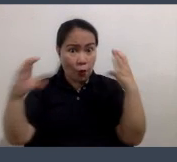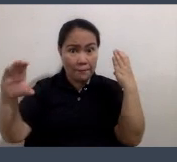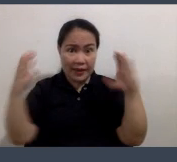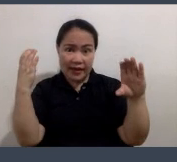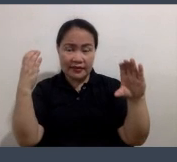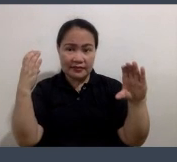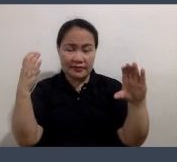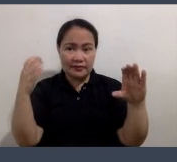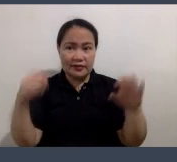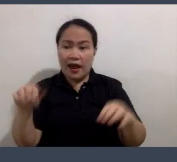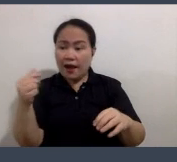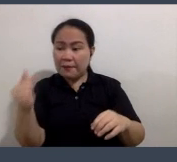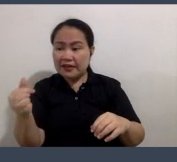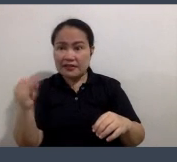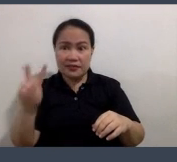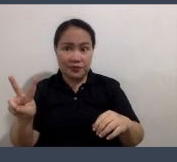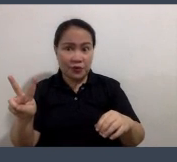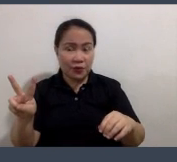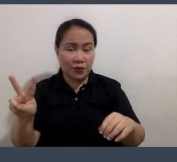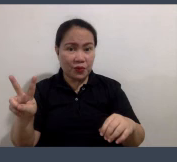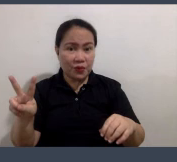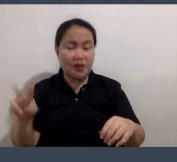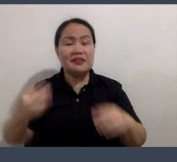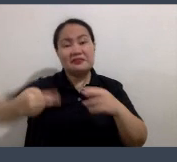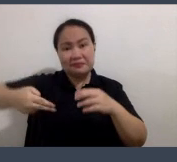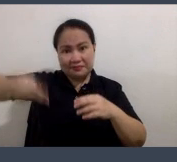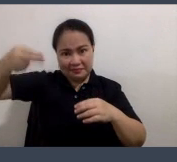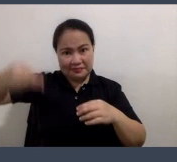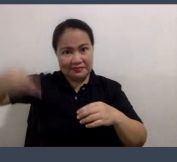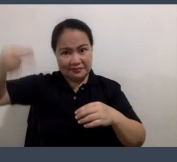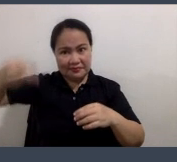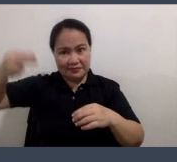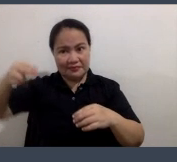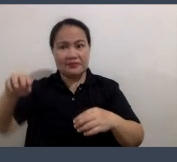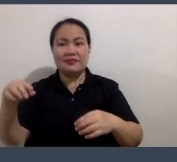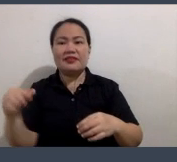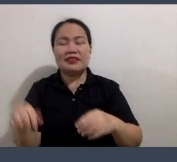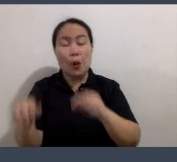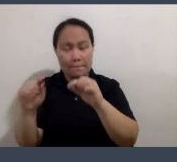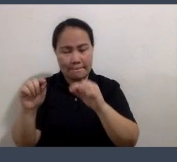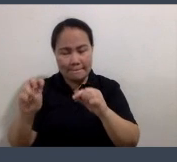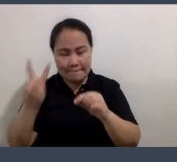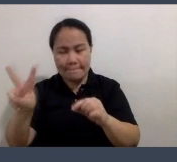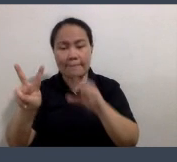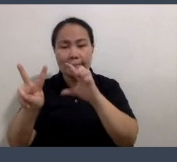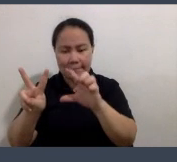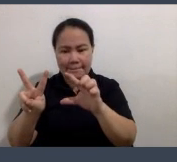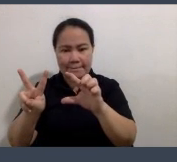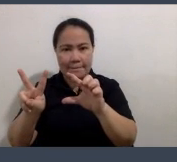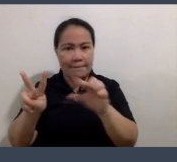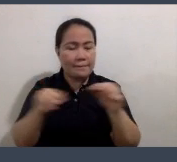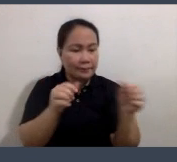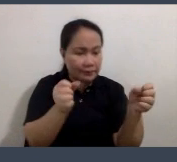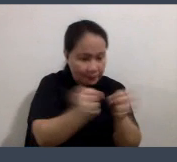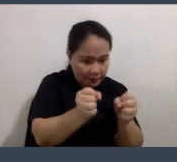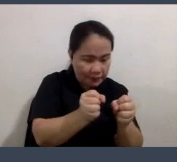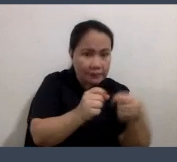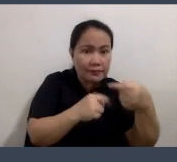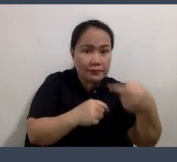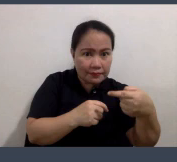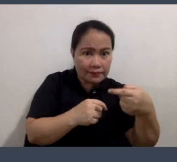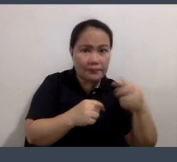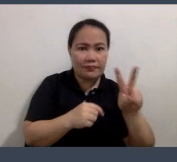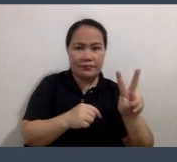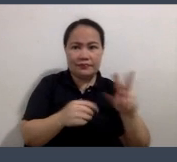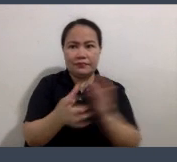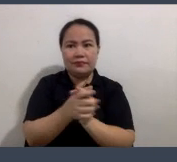compare positive 2 and negative 2, ano ang mas mataas? Siyempre, yung positive. Okay? Next. So,